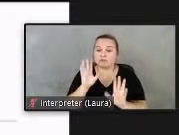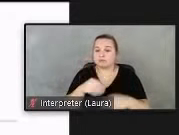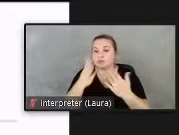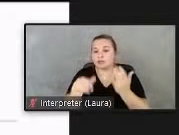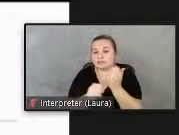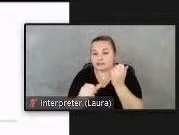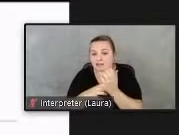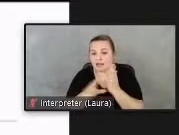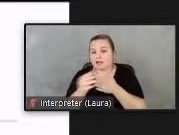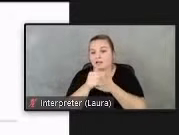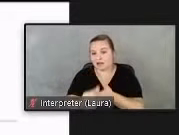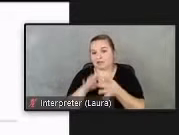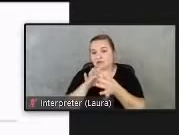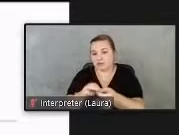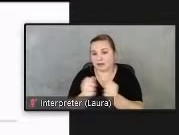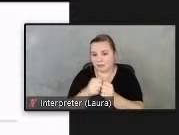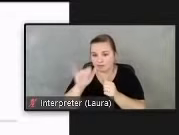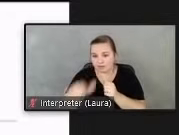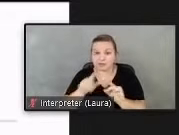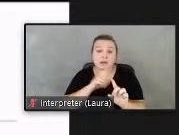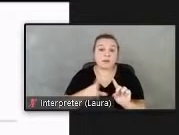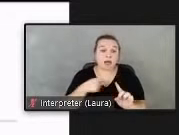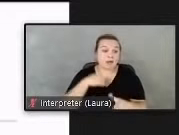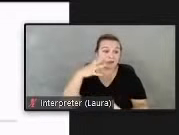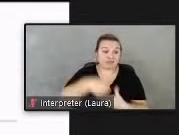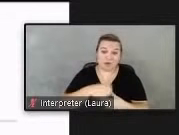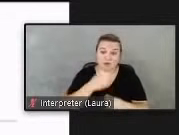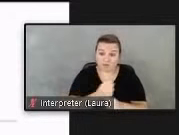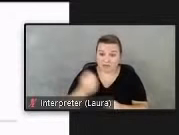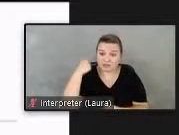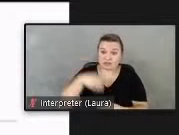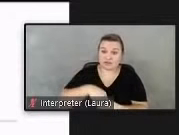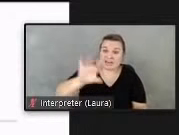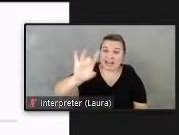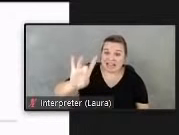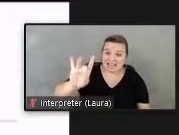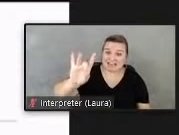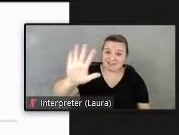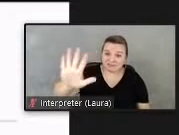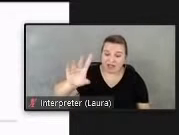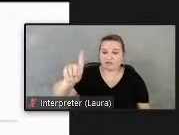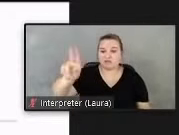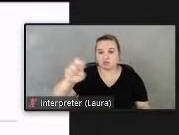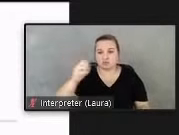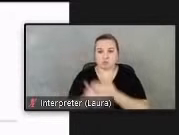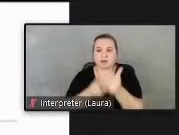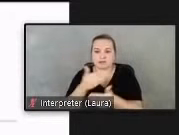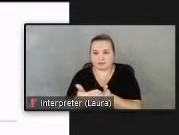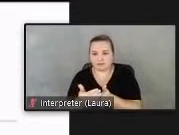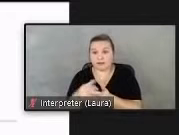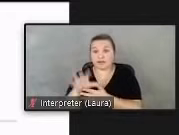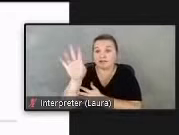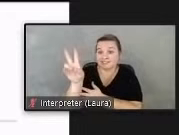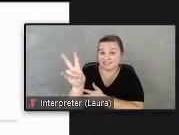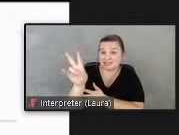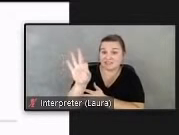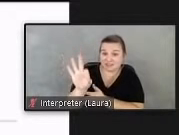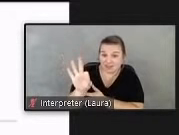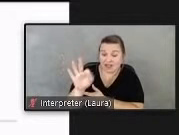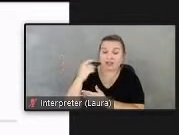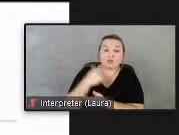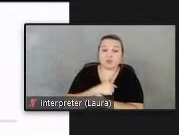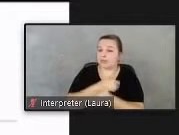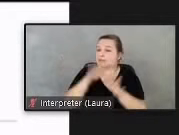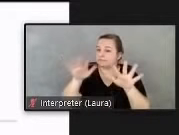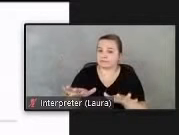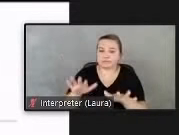relating to this. But I mean, I was involved last year in 85 due process hearings. On 79 of them, we settled very quickly